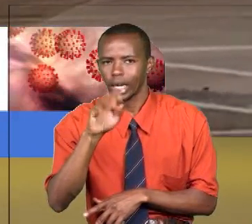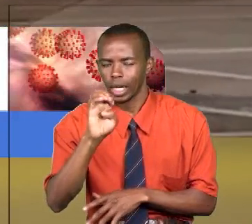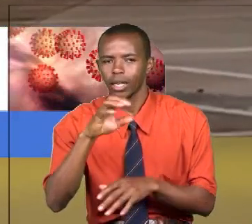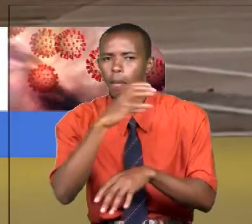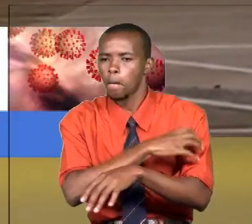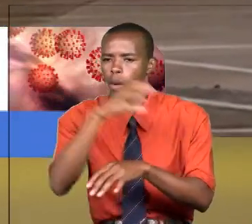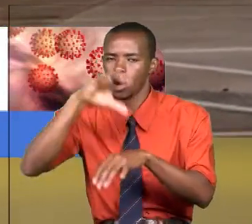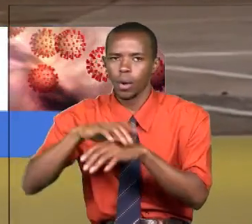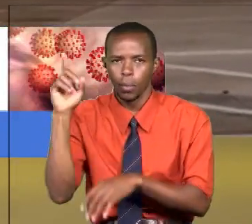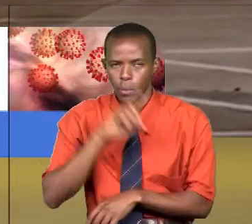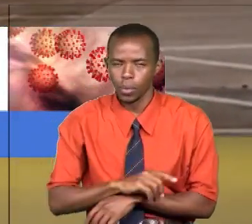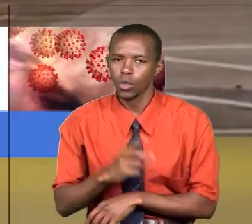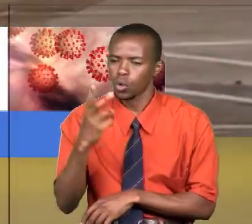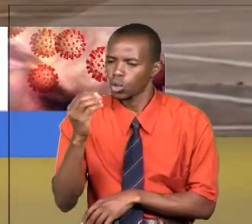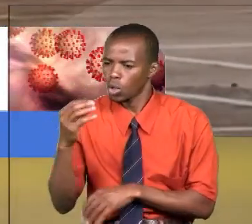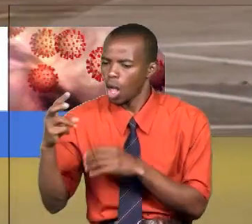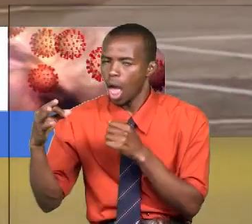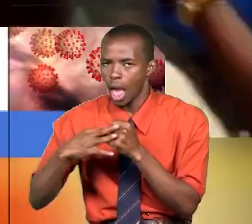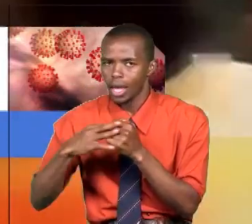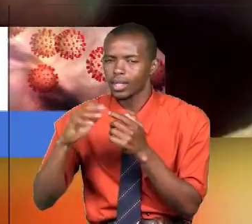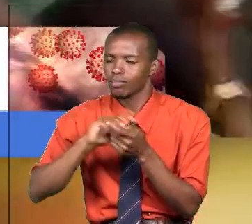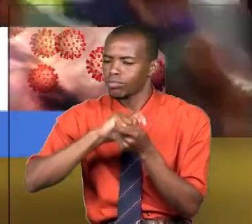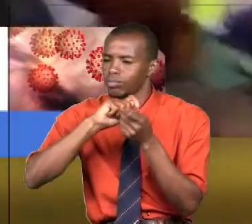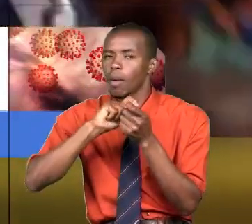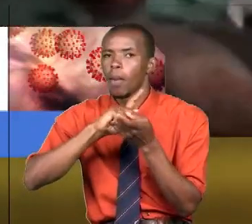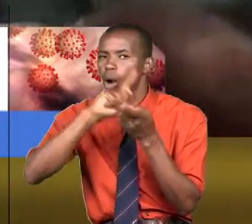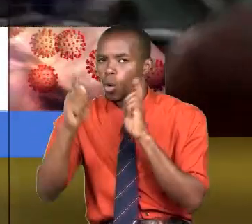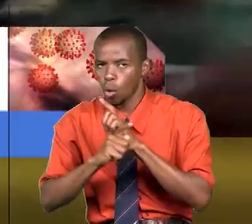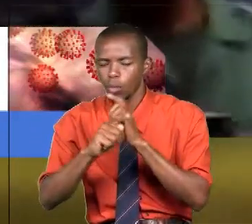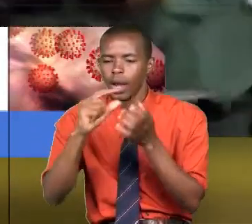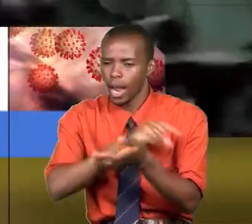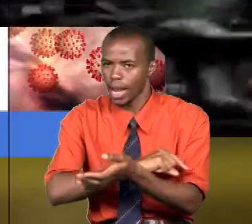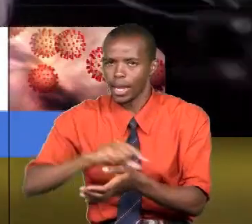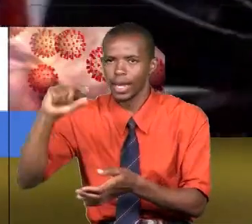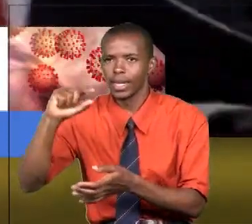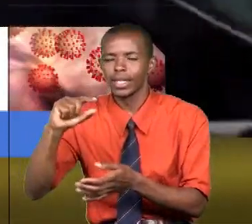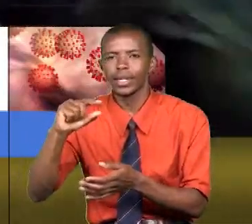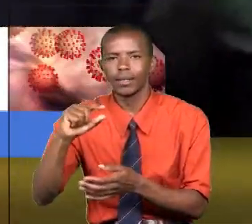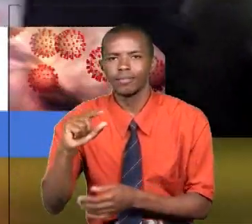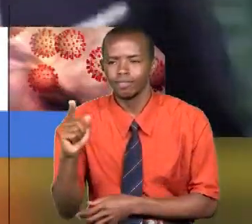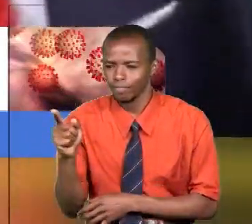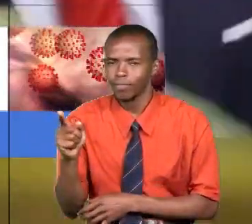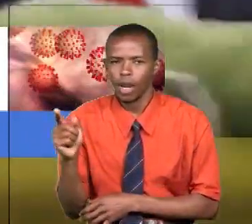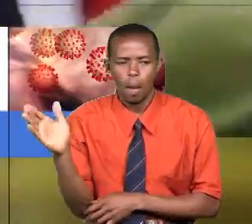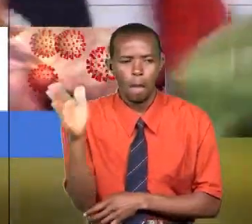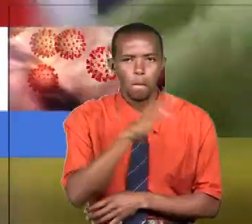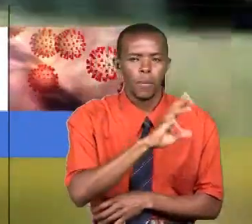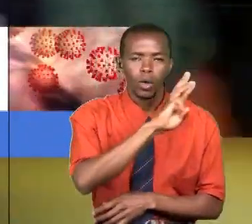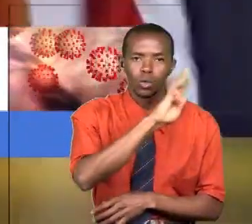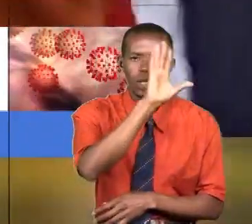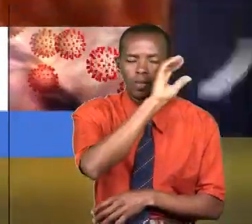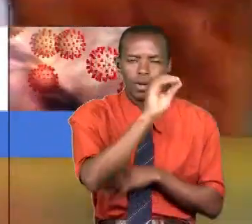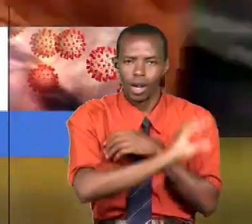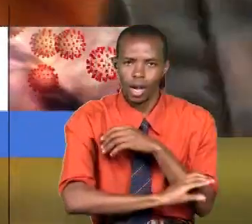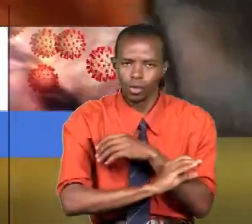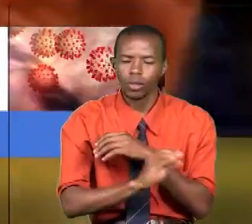The man who led the 2008 coup in Guinea and whose brief rule was marked by a stadium massacre returned to the West African country